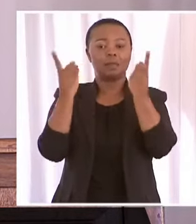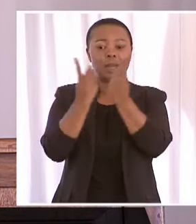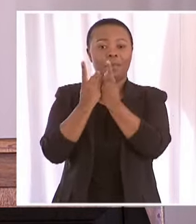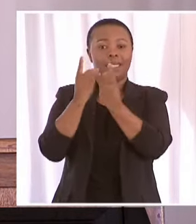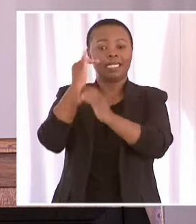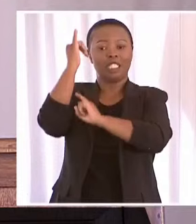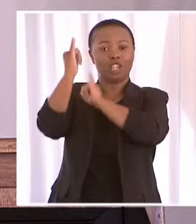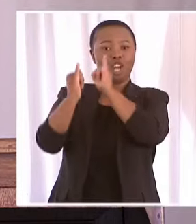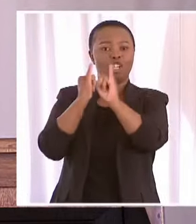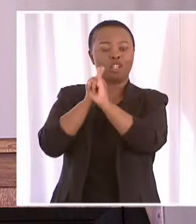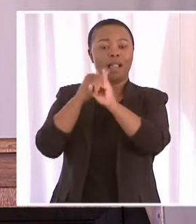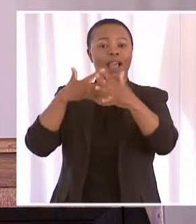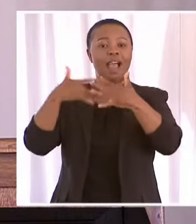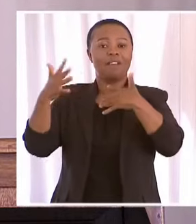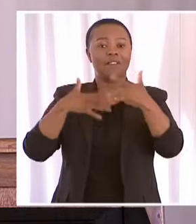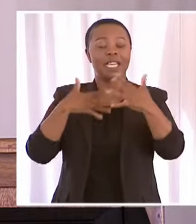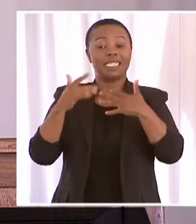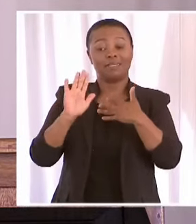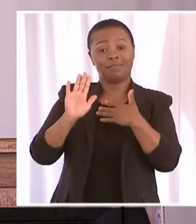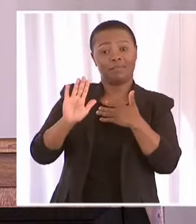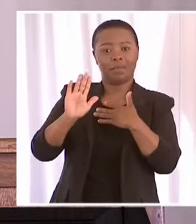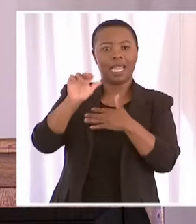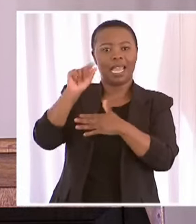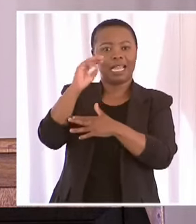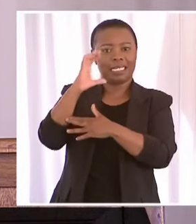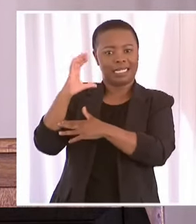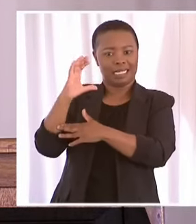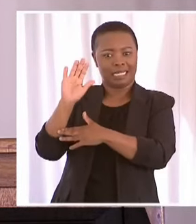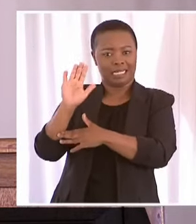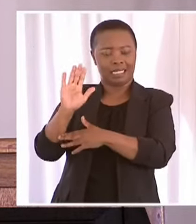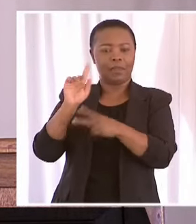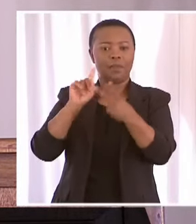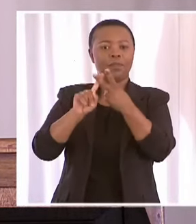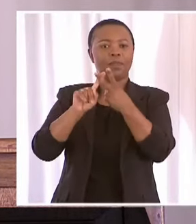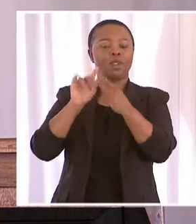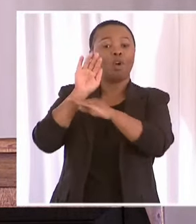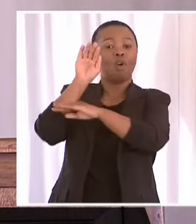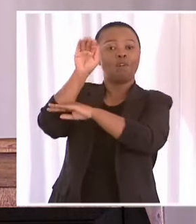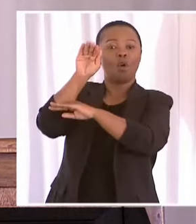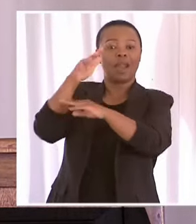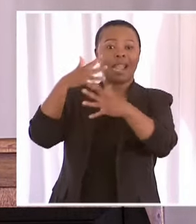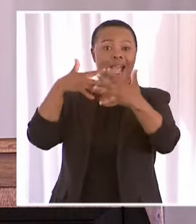International Affairs of the ANC, the Department of Foreign Affairs.